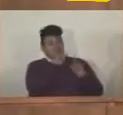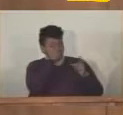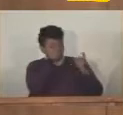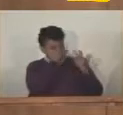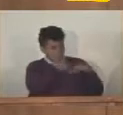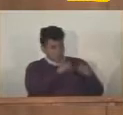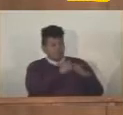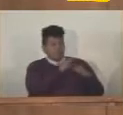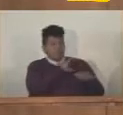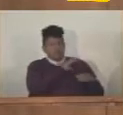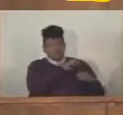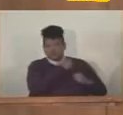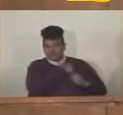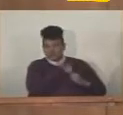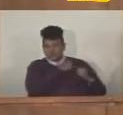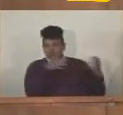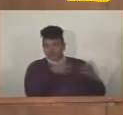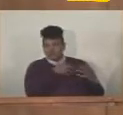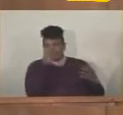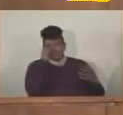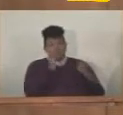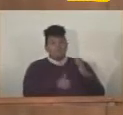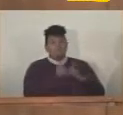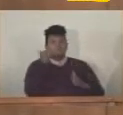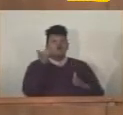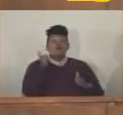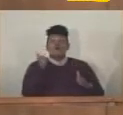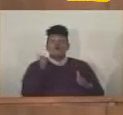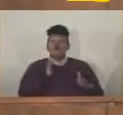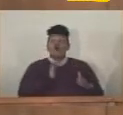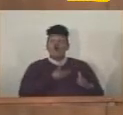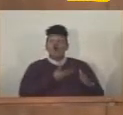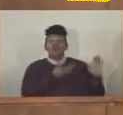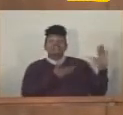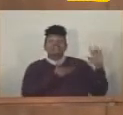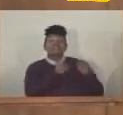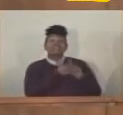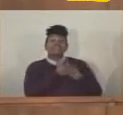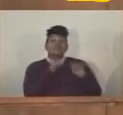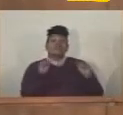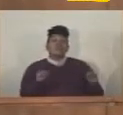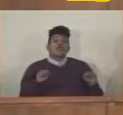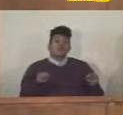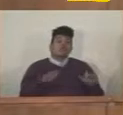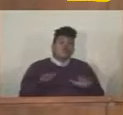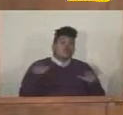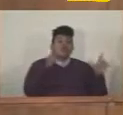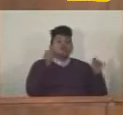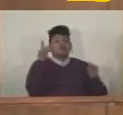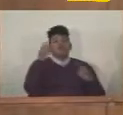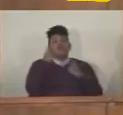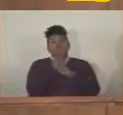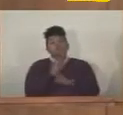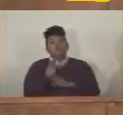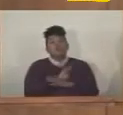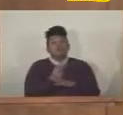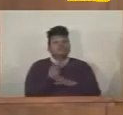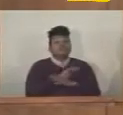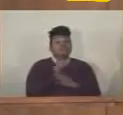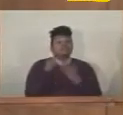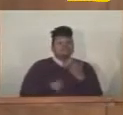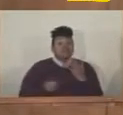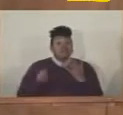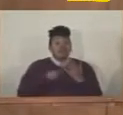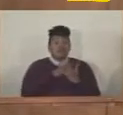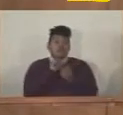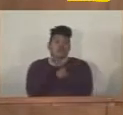men as role models, as fathers, partners, protectors. We need you in our churches. We need you in our homes